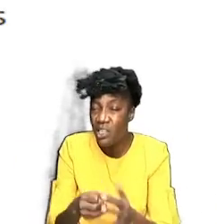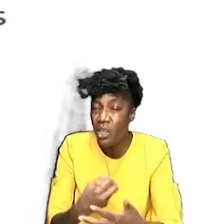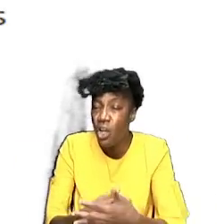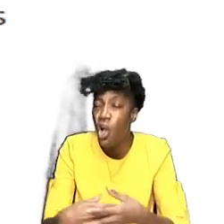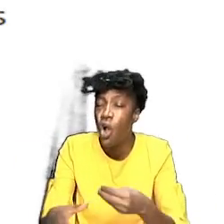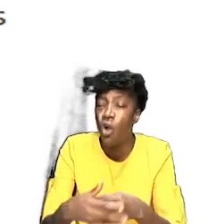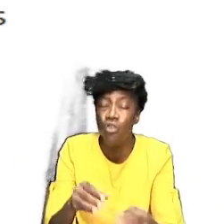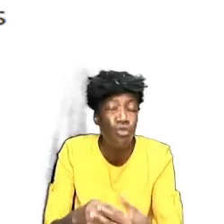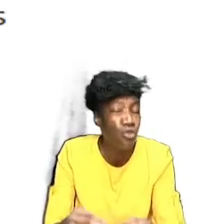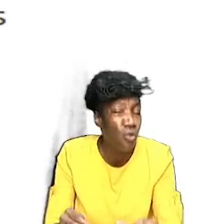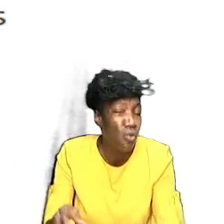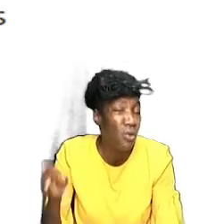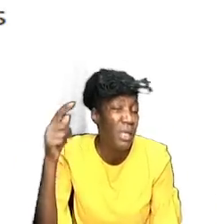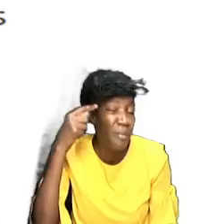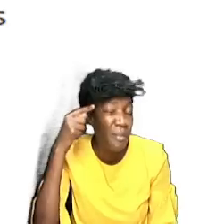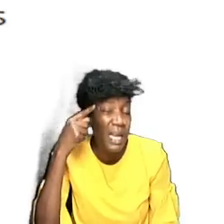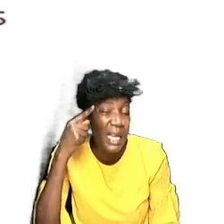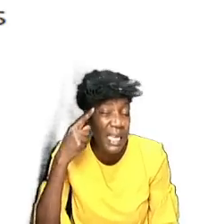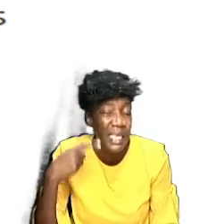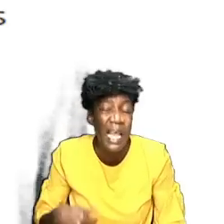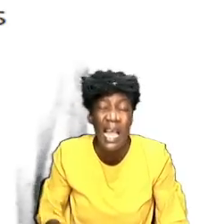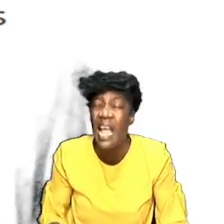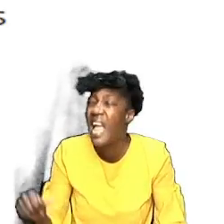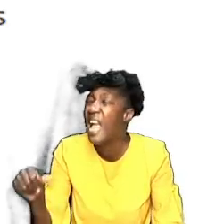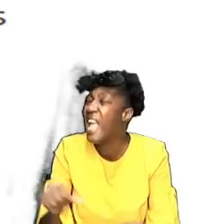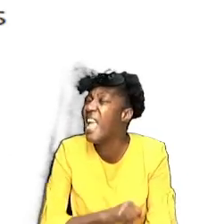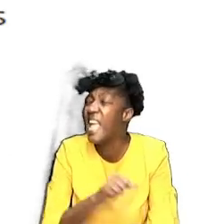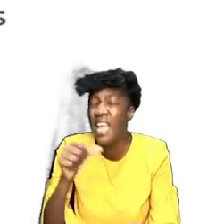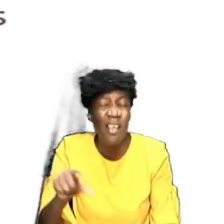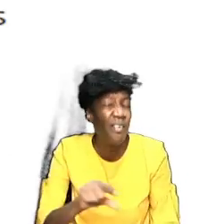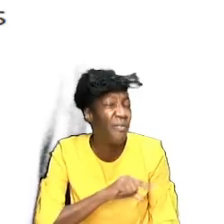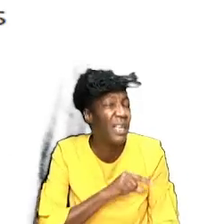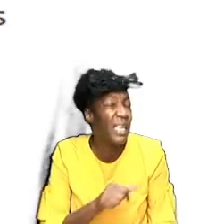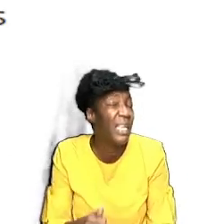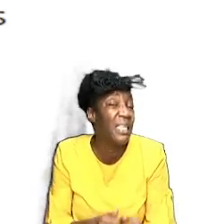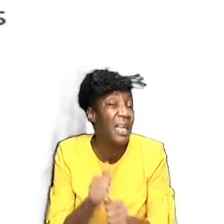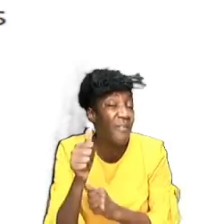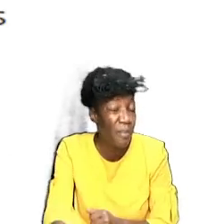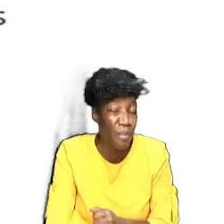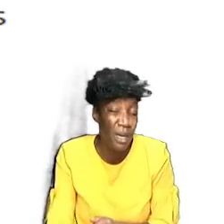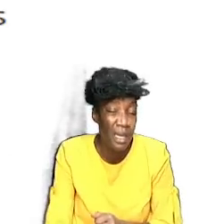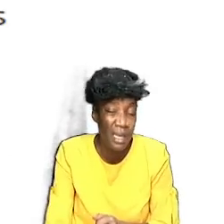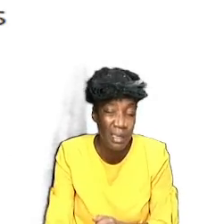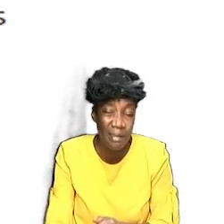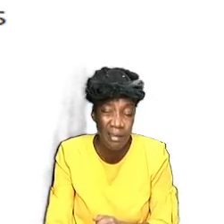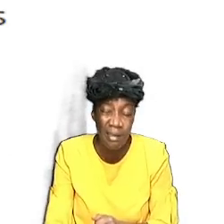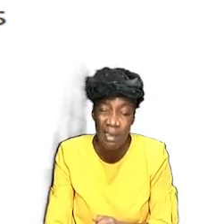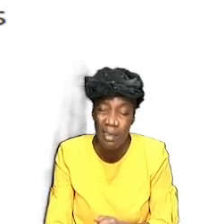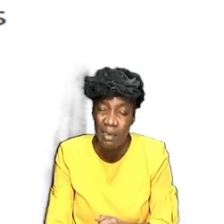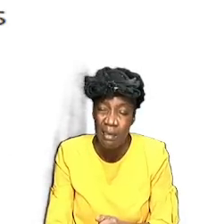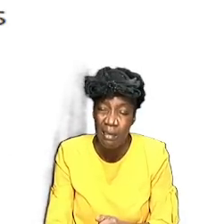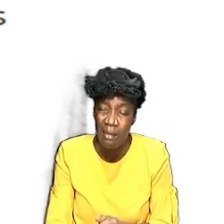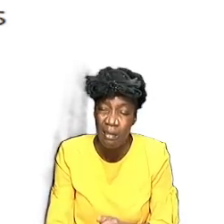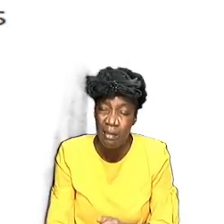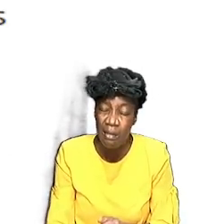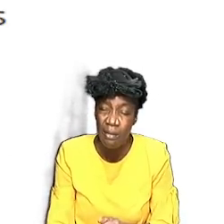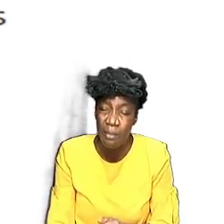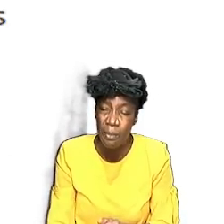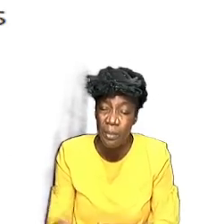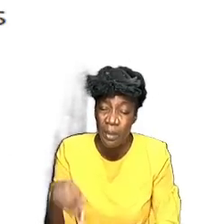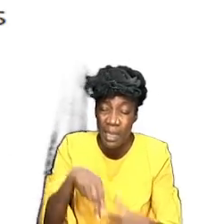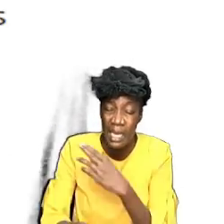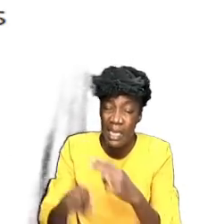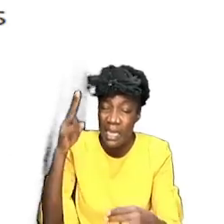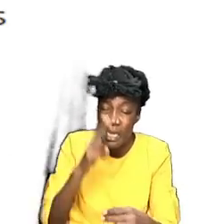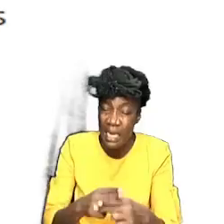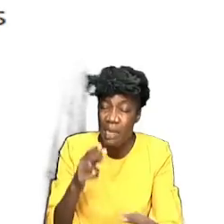mind and let the saint know that, look here, every guilt of the past, amen, is able to be dealt with. Amen. In the name